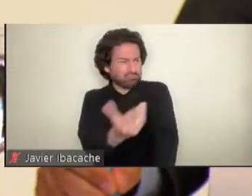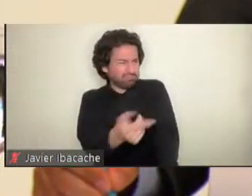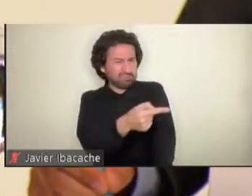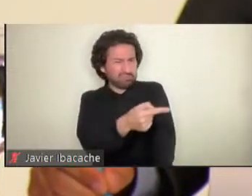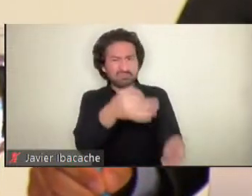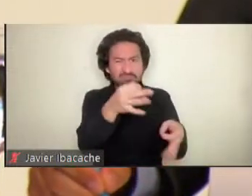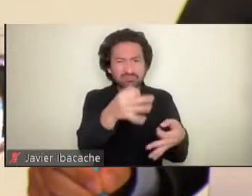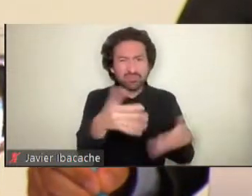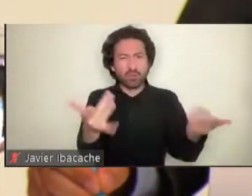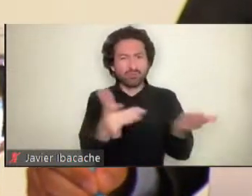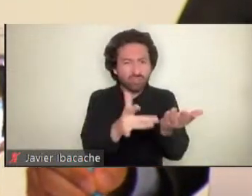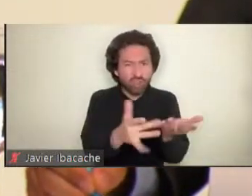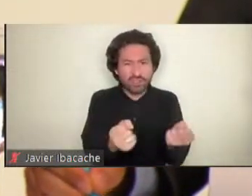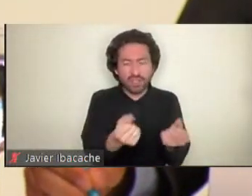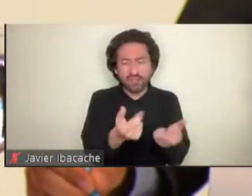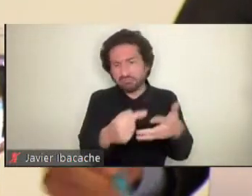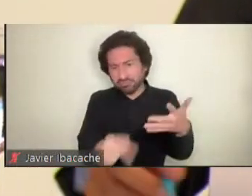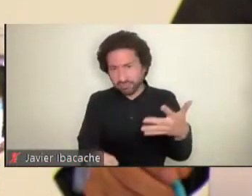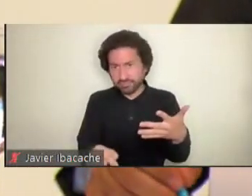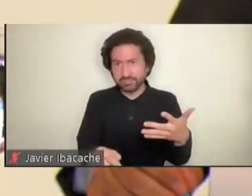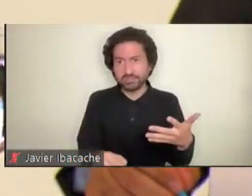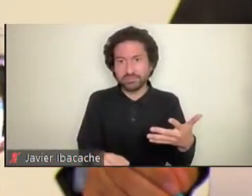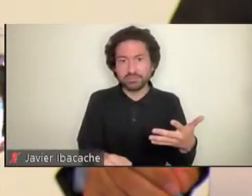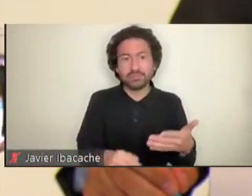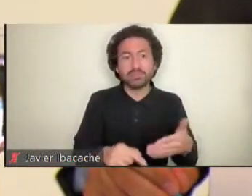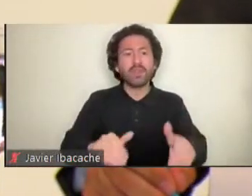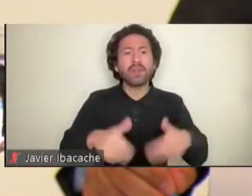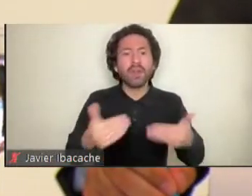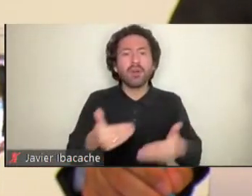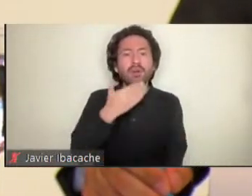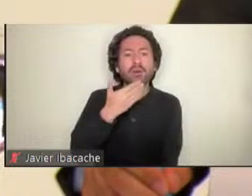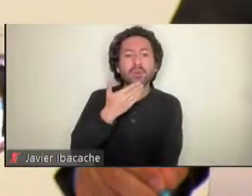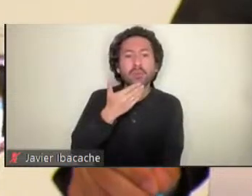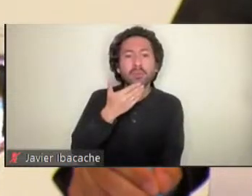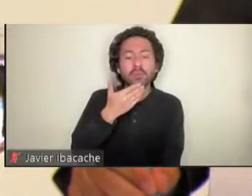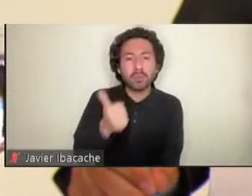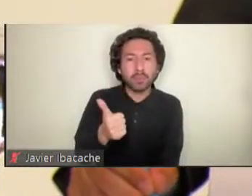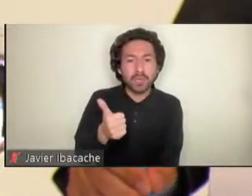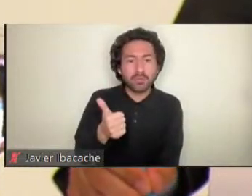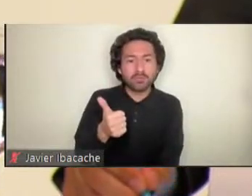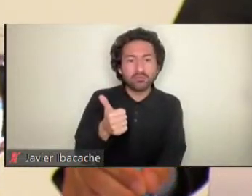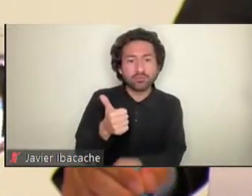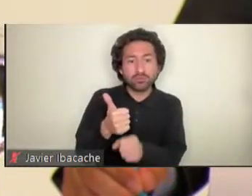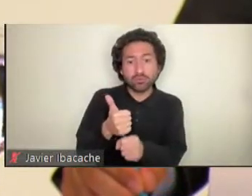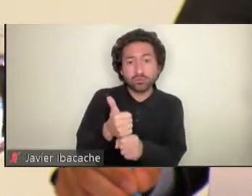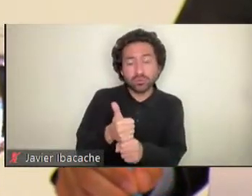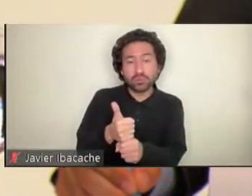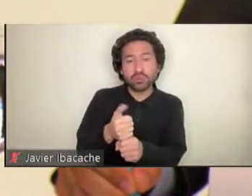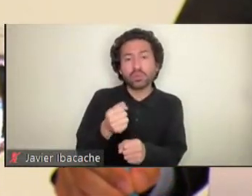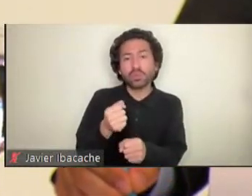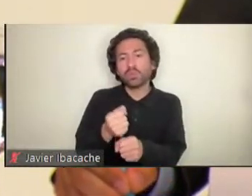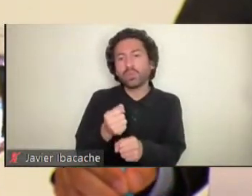available technologies and the possibility to improve their operation and